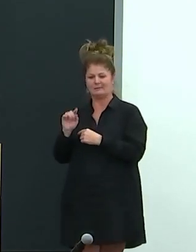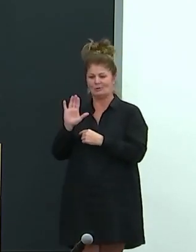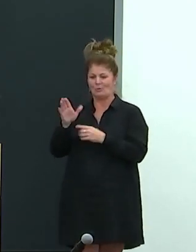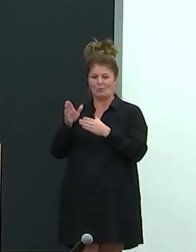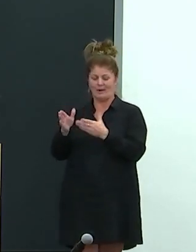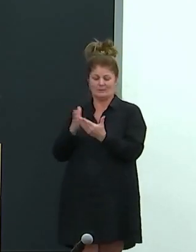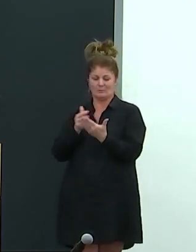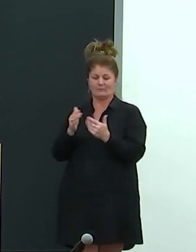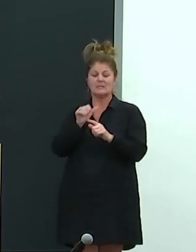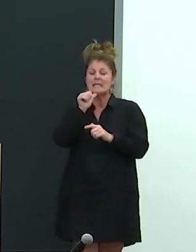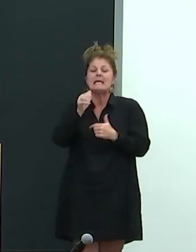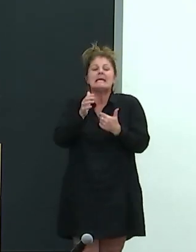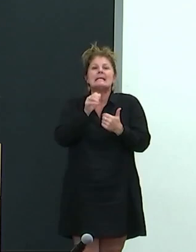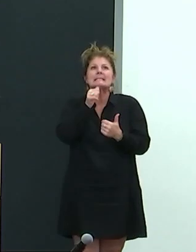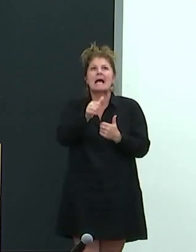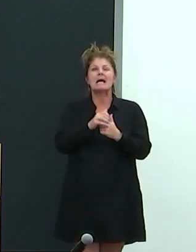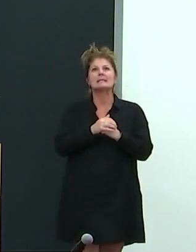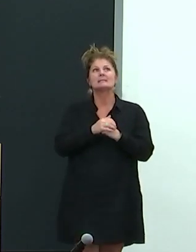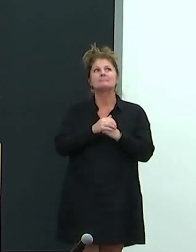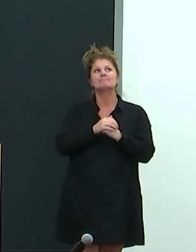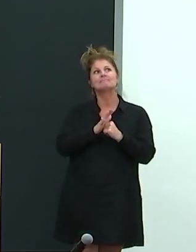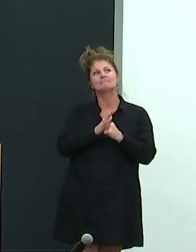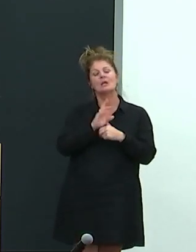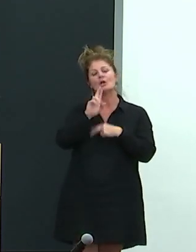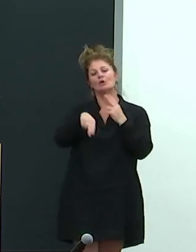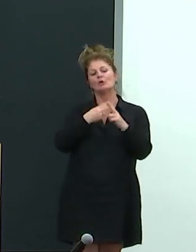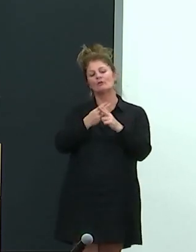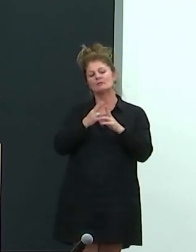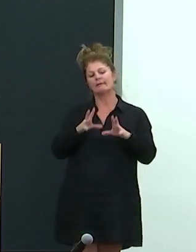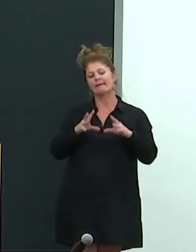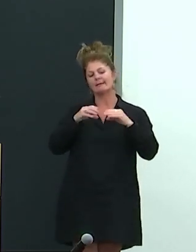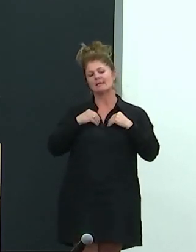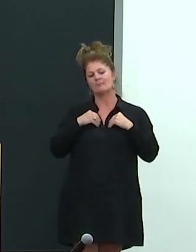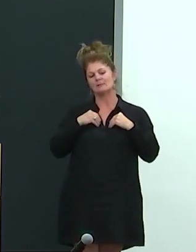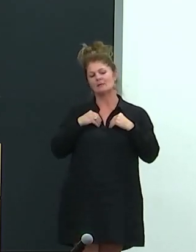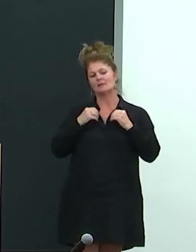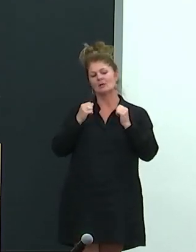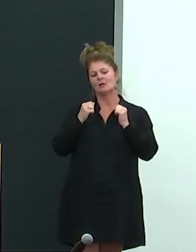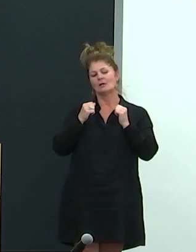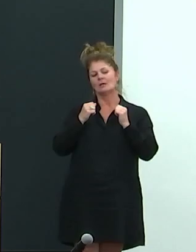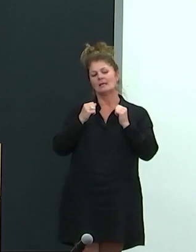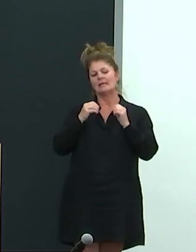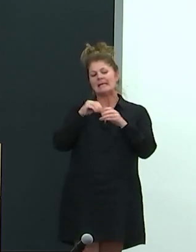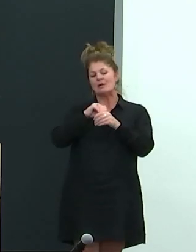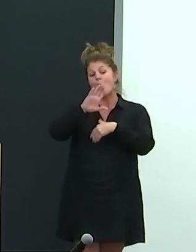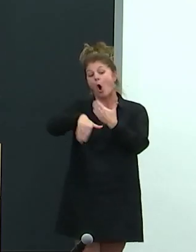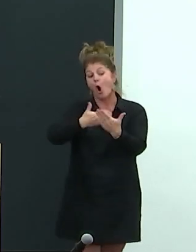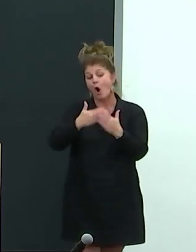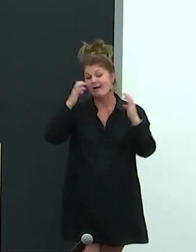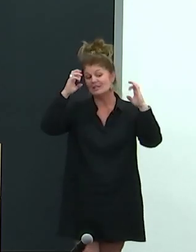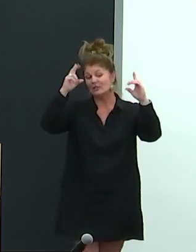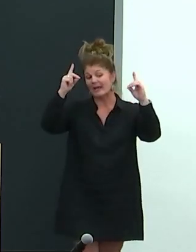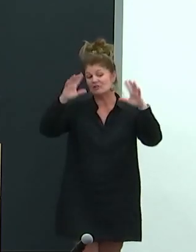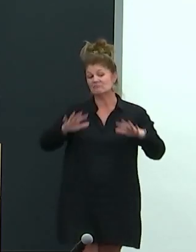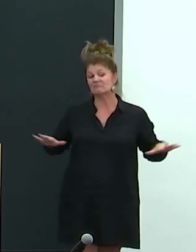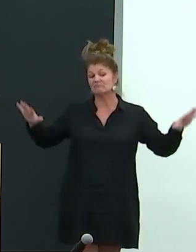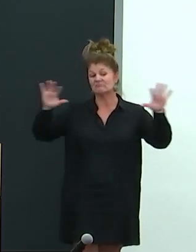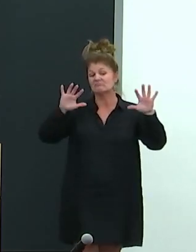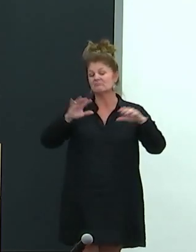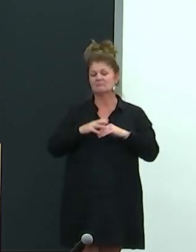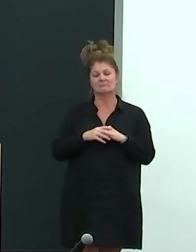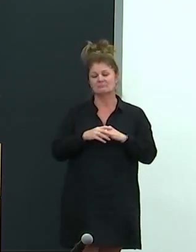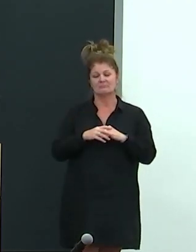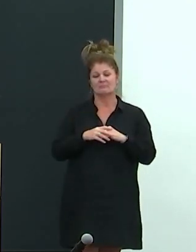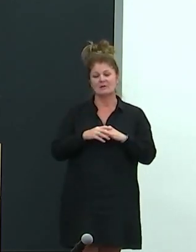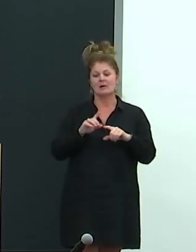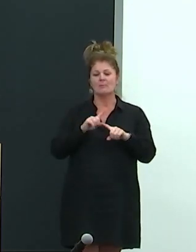necessarily universally accepted throughout all of education, shall we say. But there are a lot of inroads that have